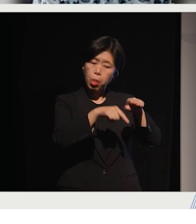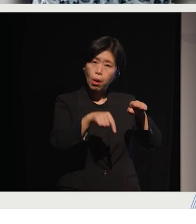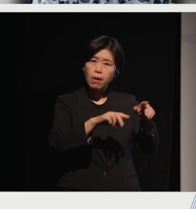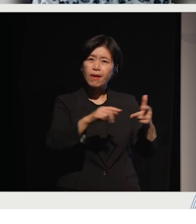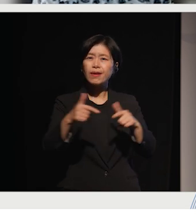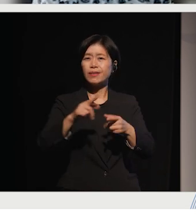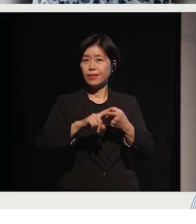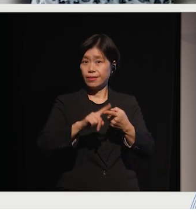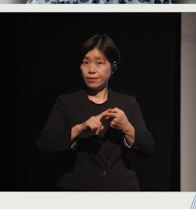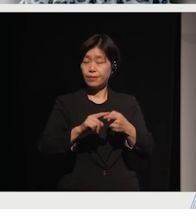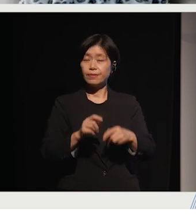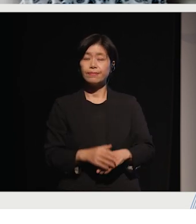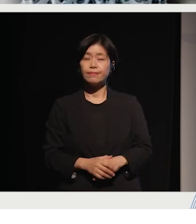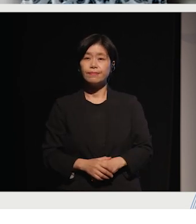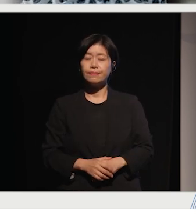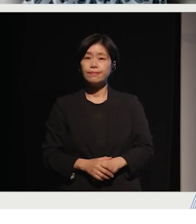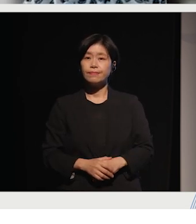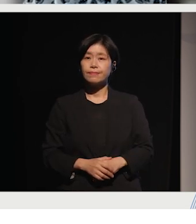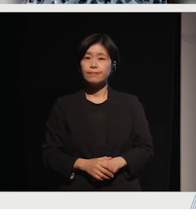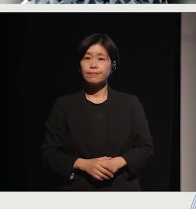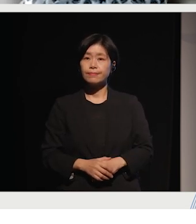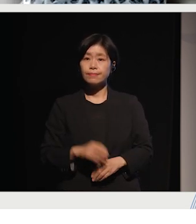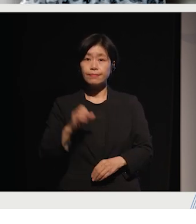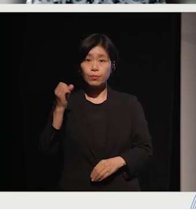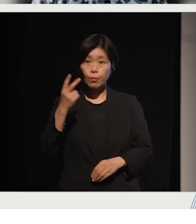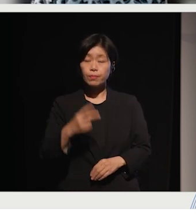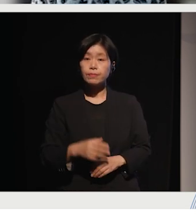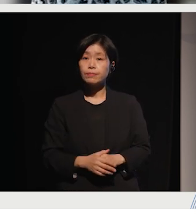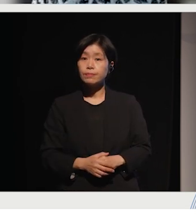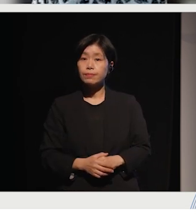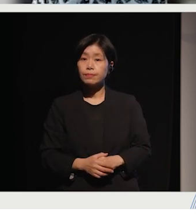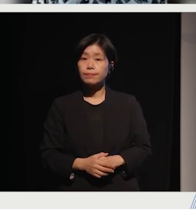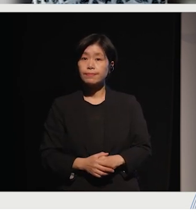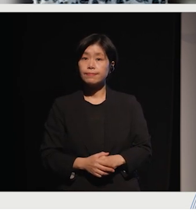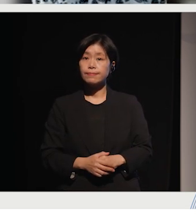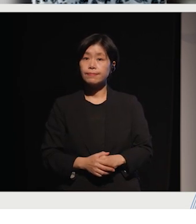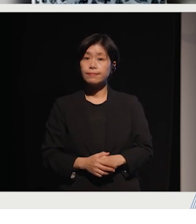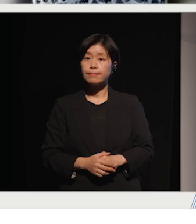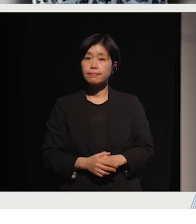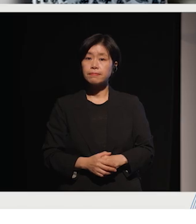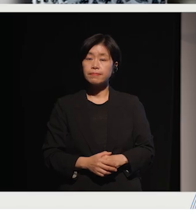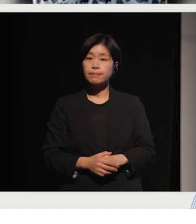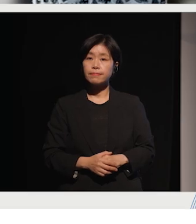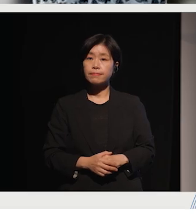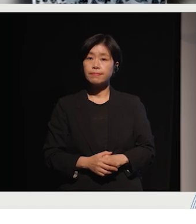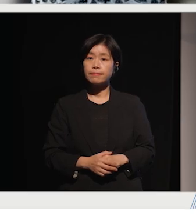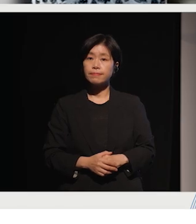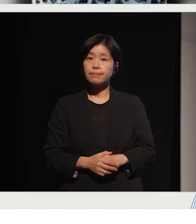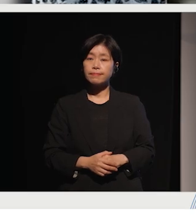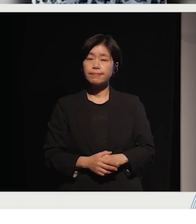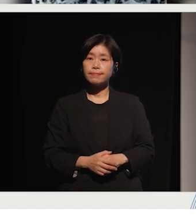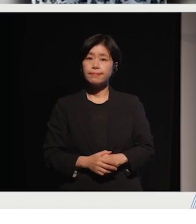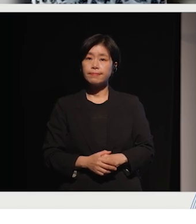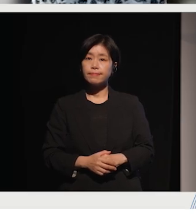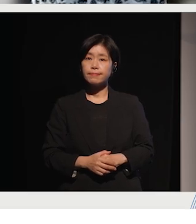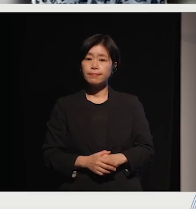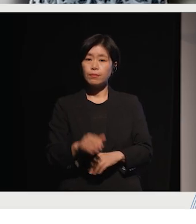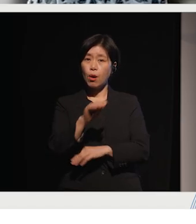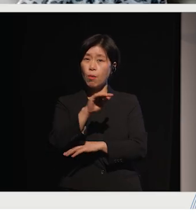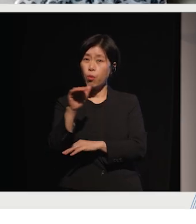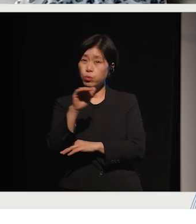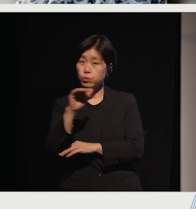ways, those can be some of the more straightforward conversations. The standards are very clear